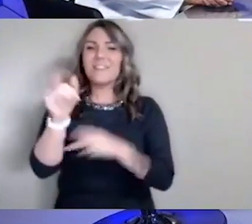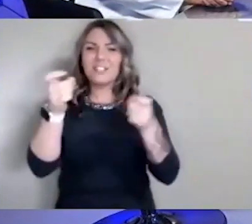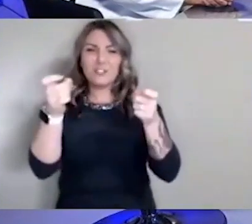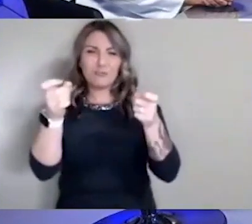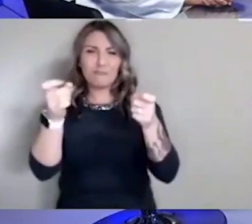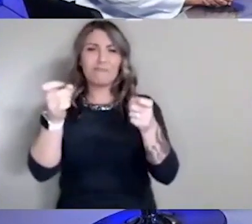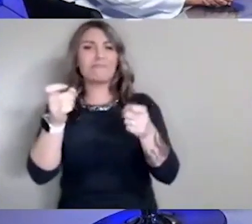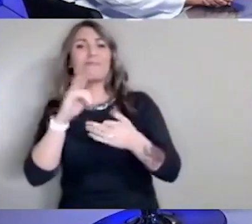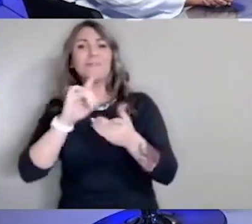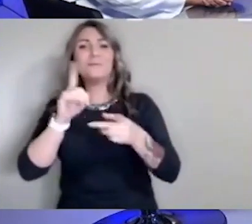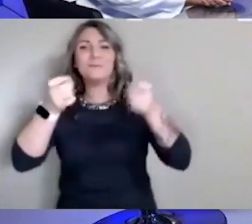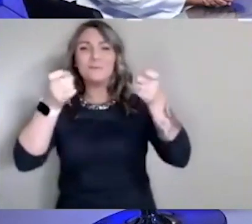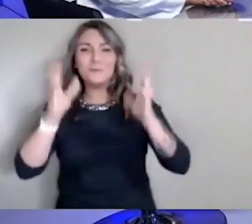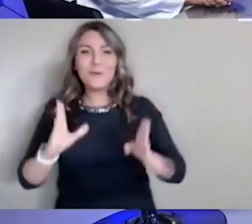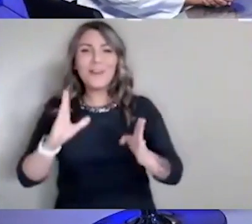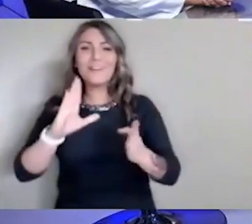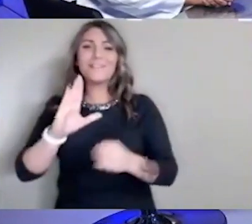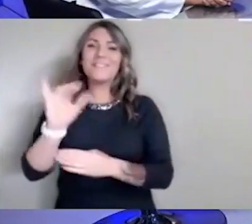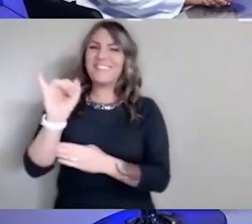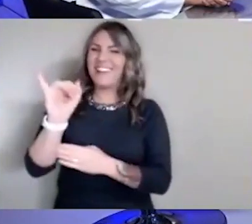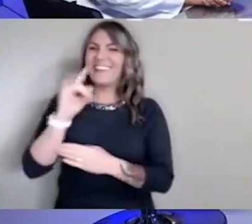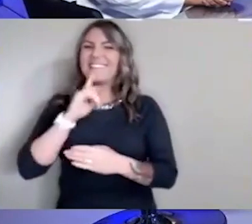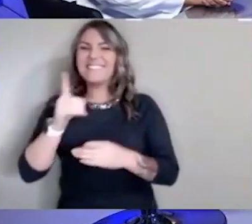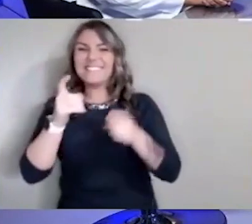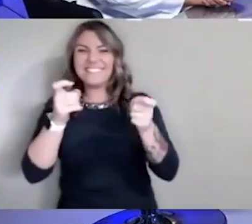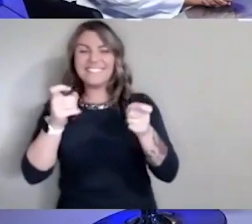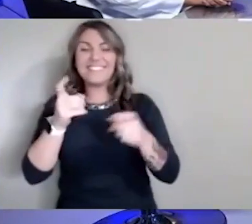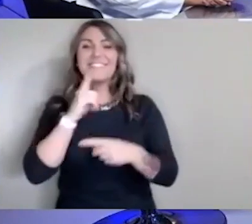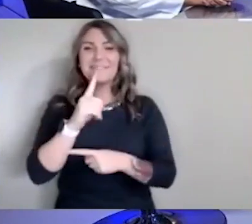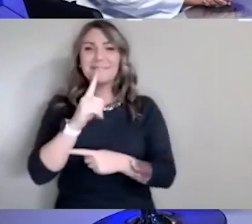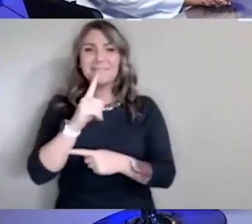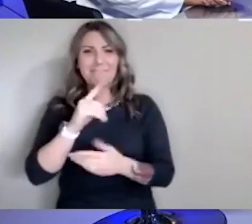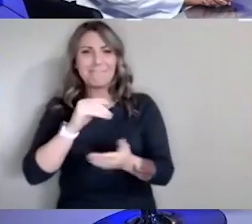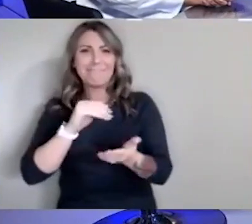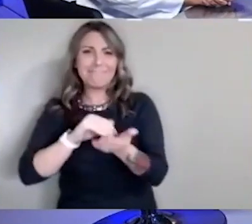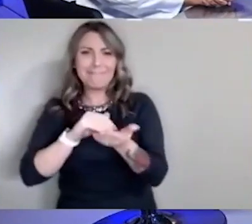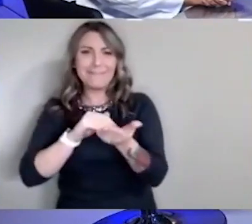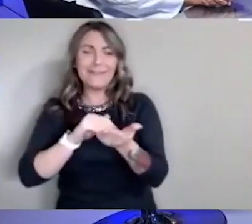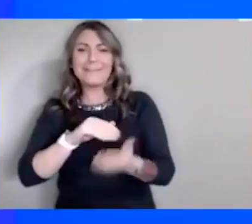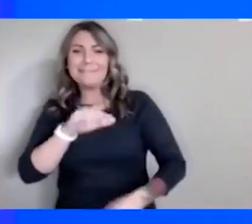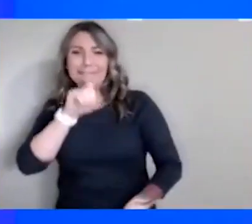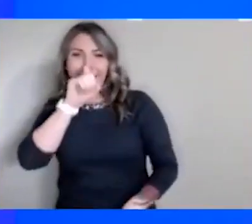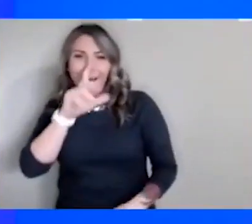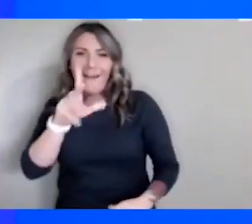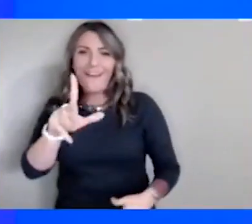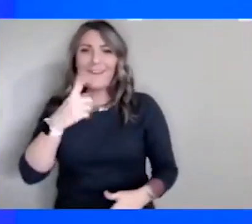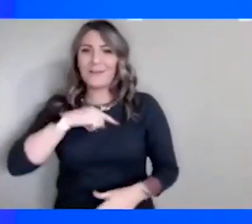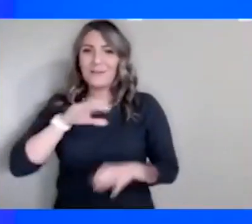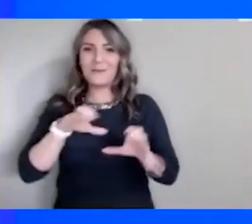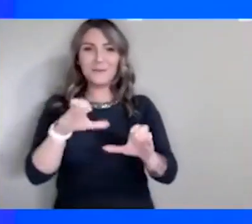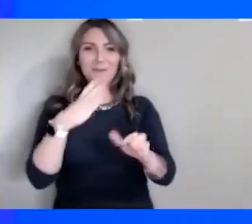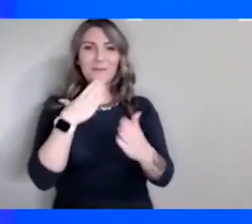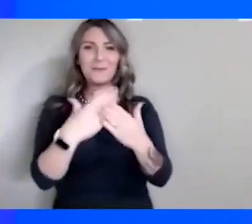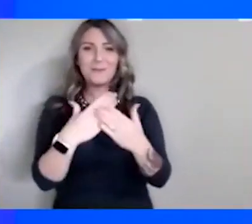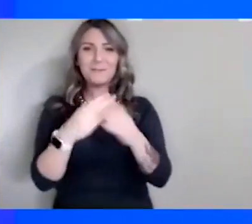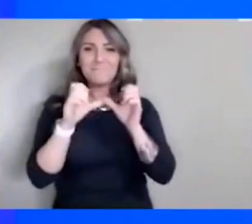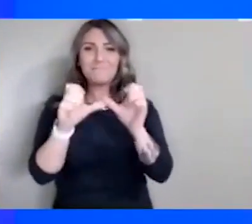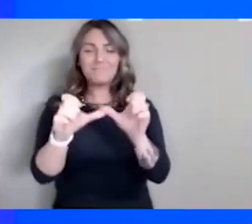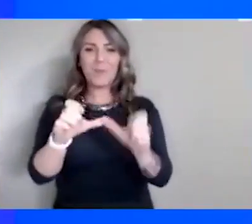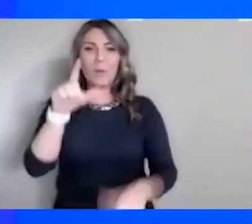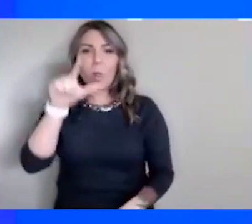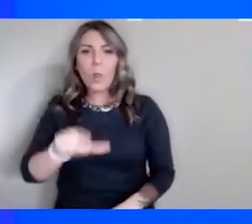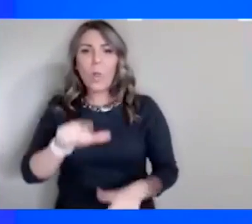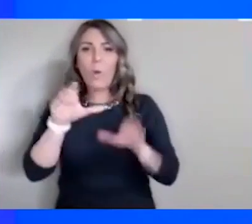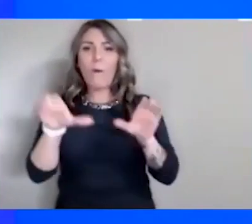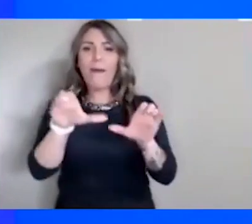Hawk. So we're doing pretty good. Yeah, we are doing pretty good. We continue to have really low active